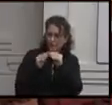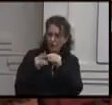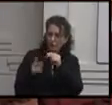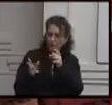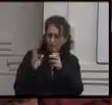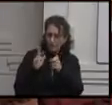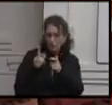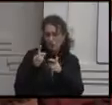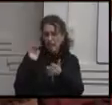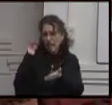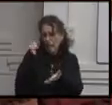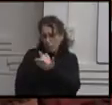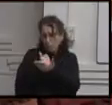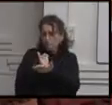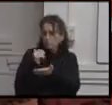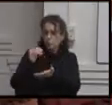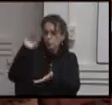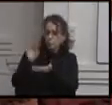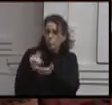we've been working with the